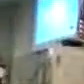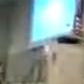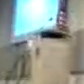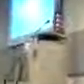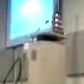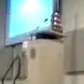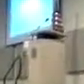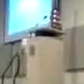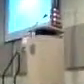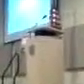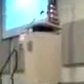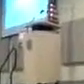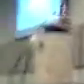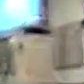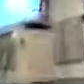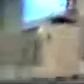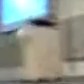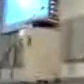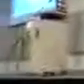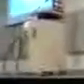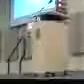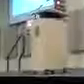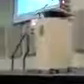Jane. I said Judy. I meant Jane.